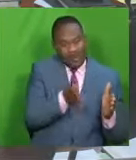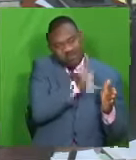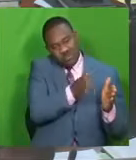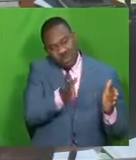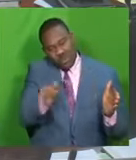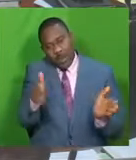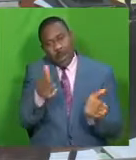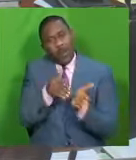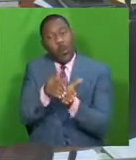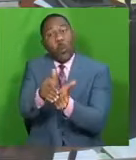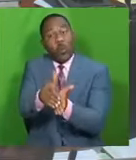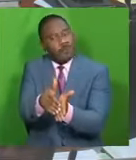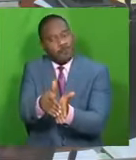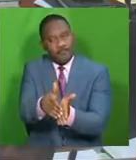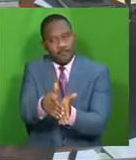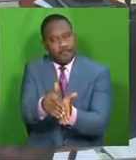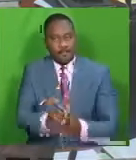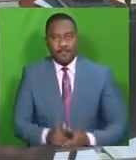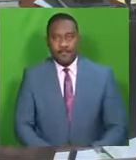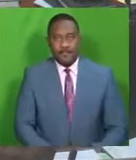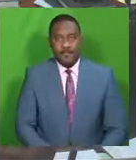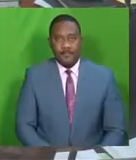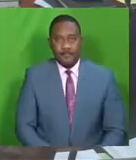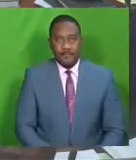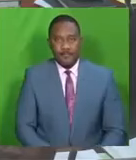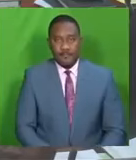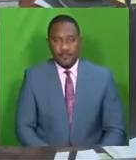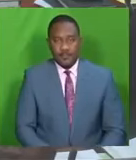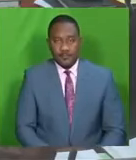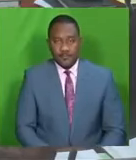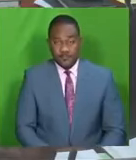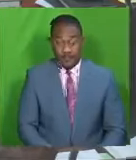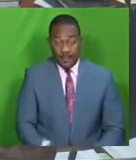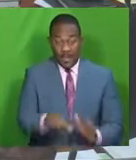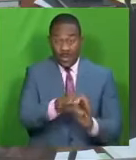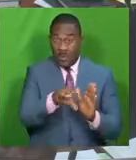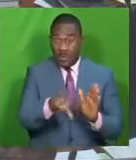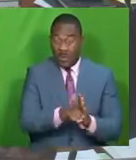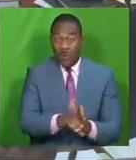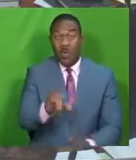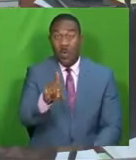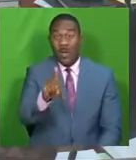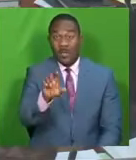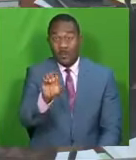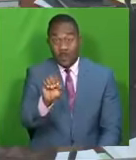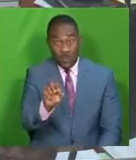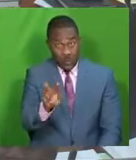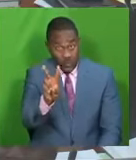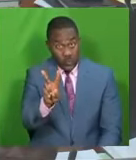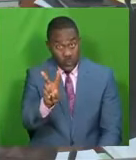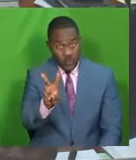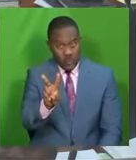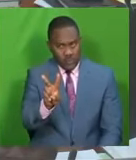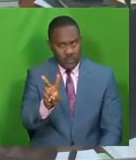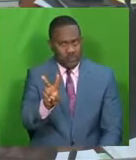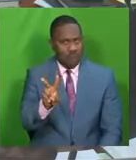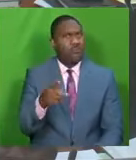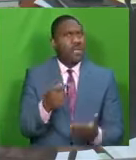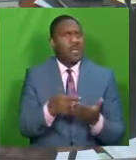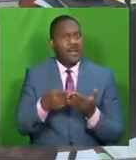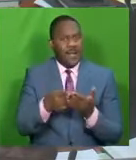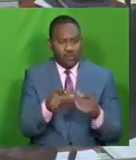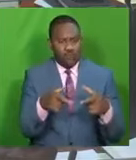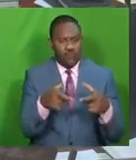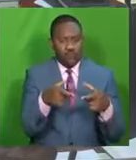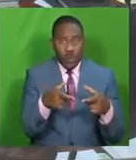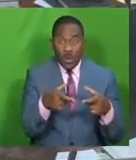repetitive. Mr. Speaker, Article 102 provides for quorum, just